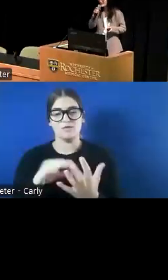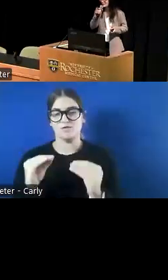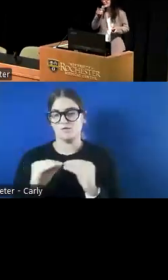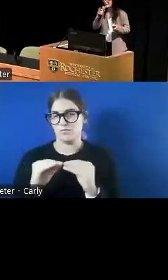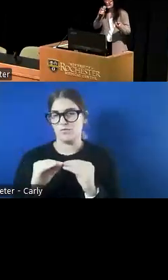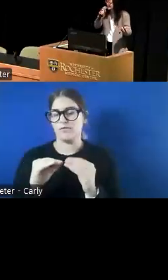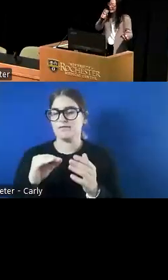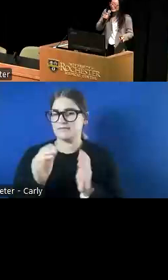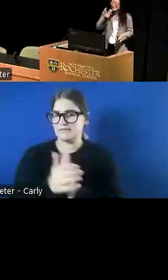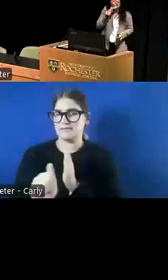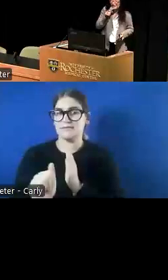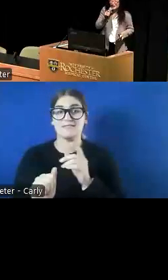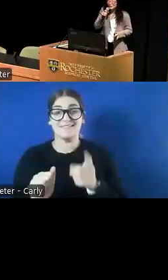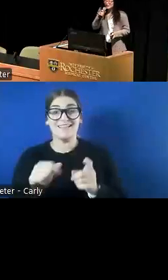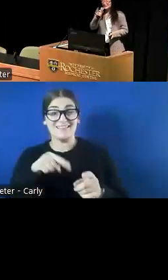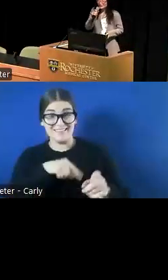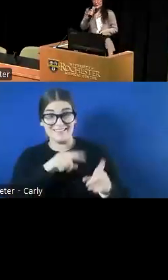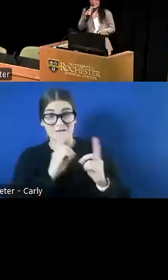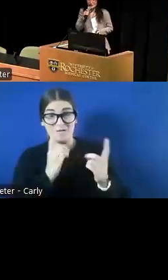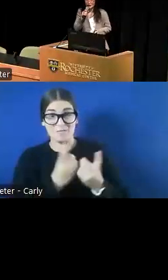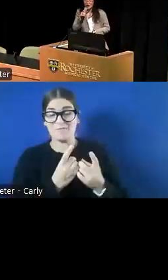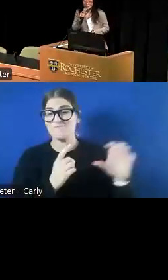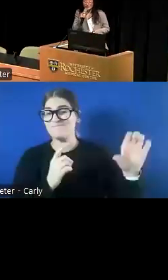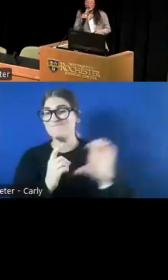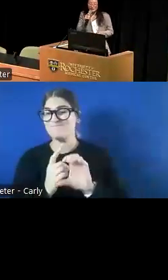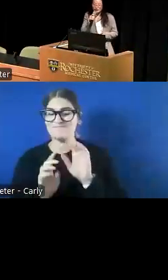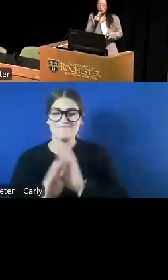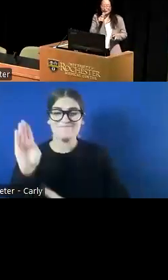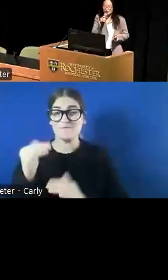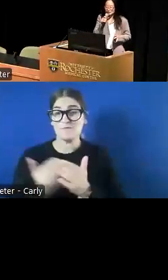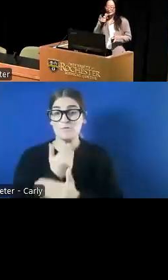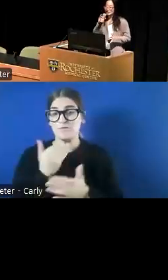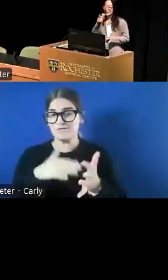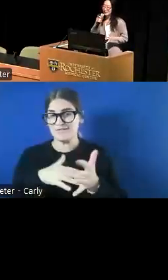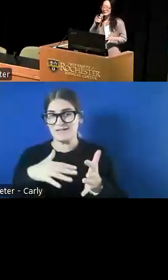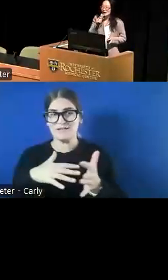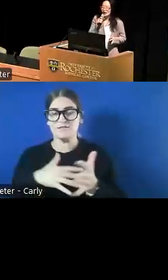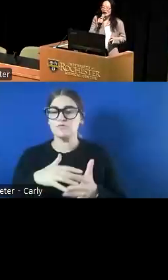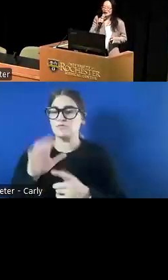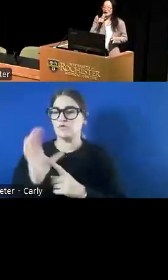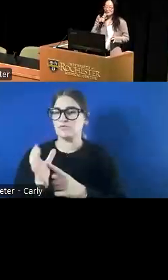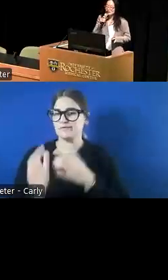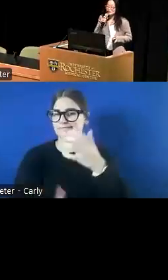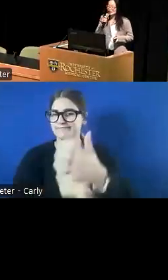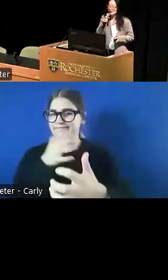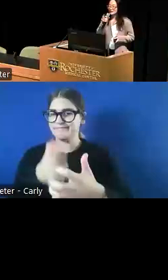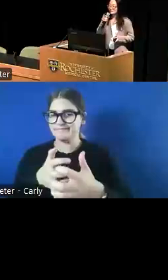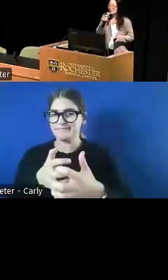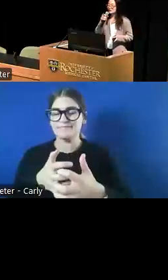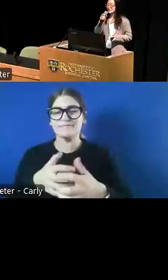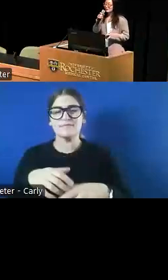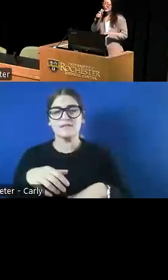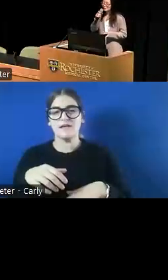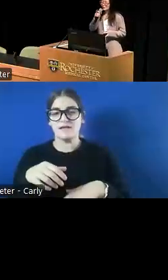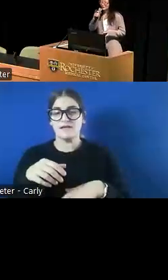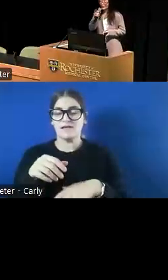funding from this department, we're starting a study to culturally adapt a suicide